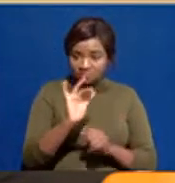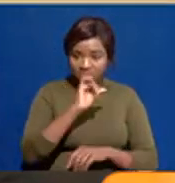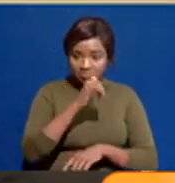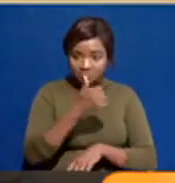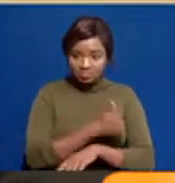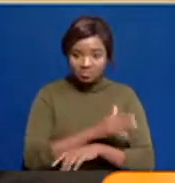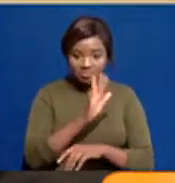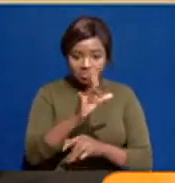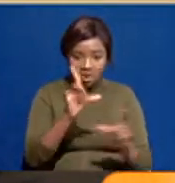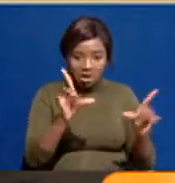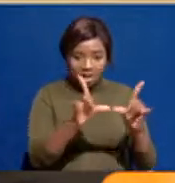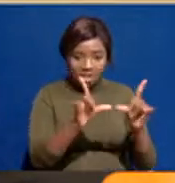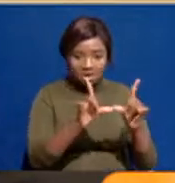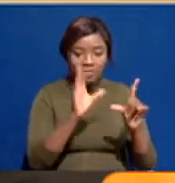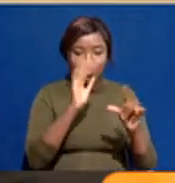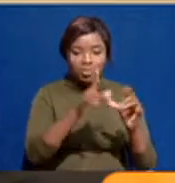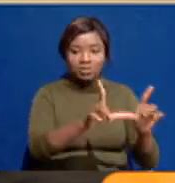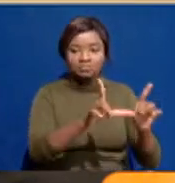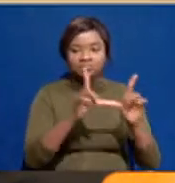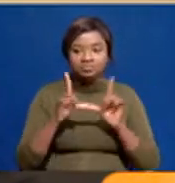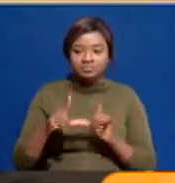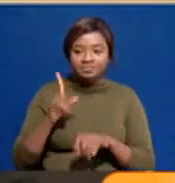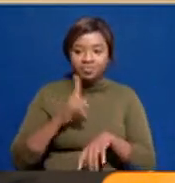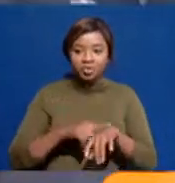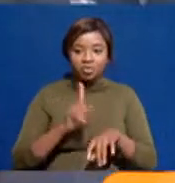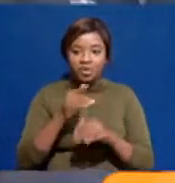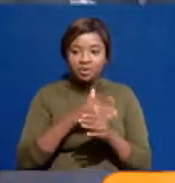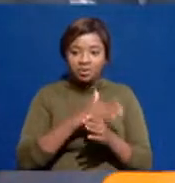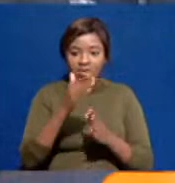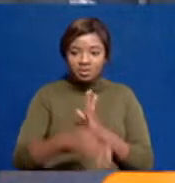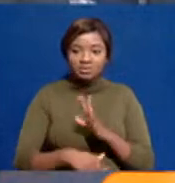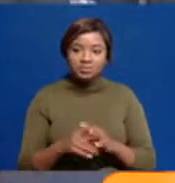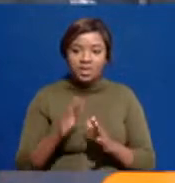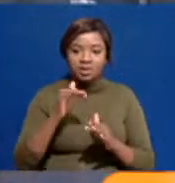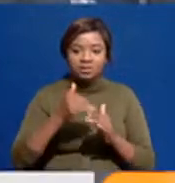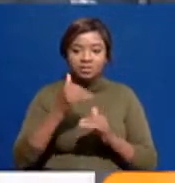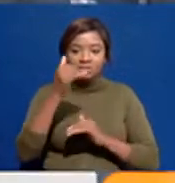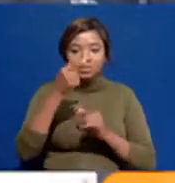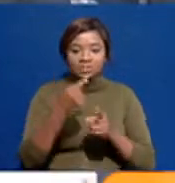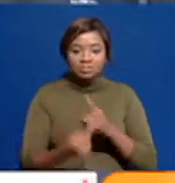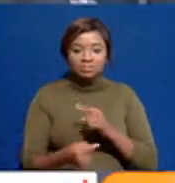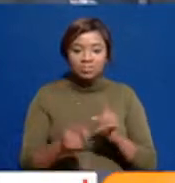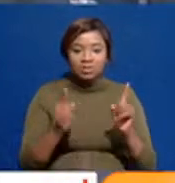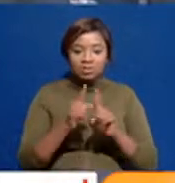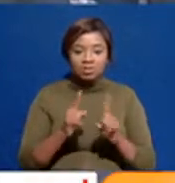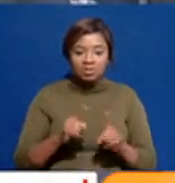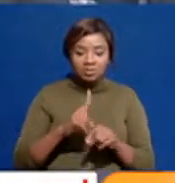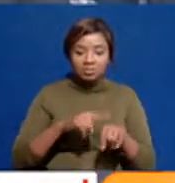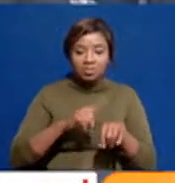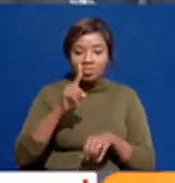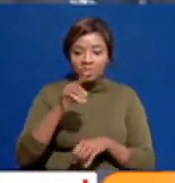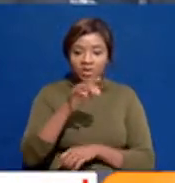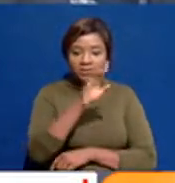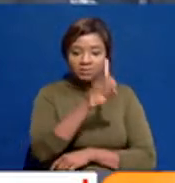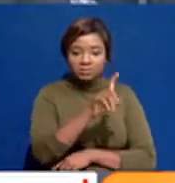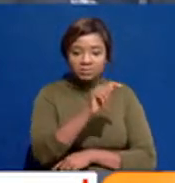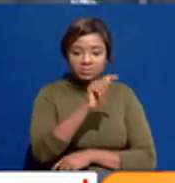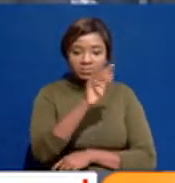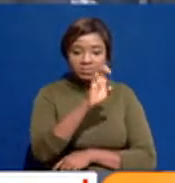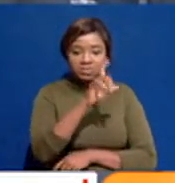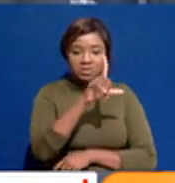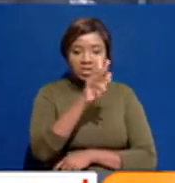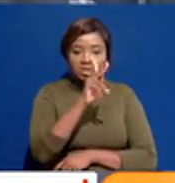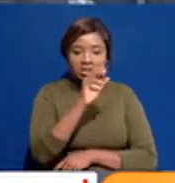Kenya's license when it expires next year. It means is that when Telkom Kenya comes under review for a